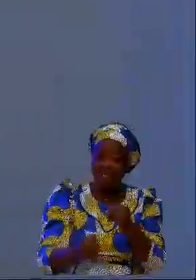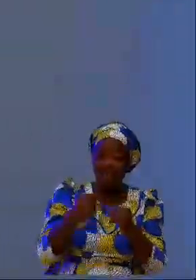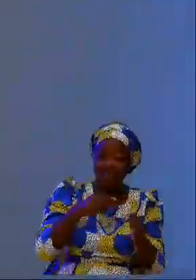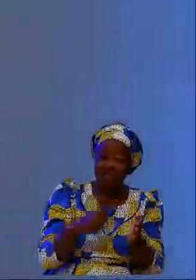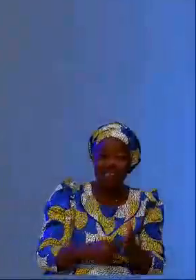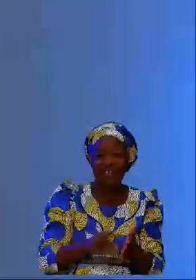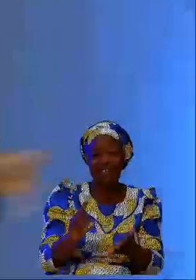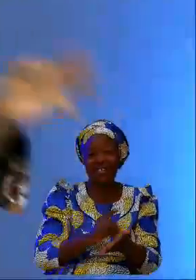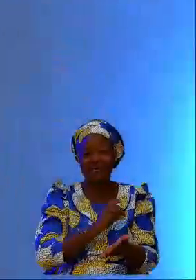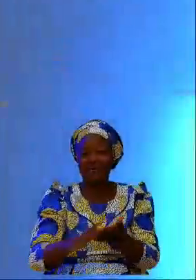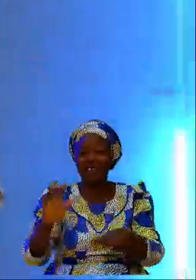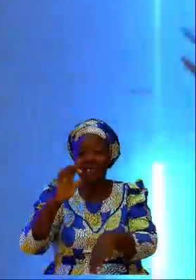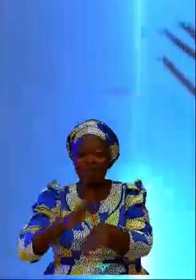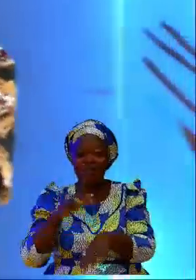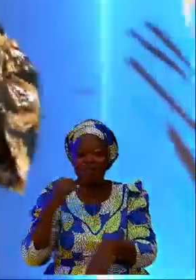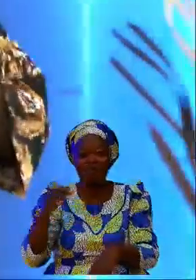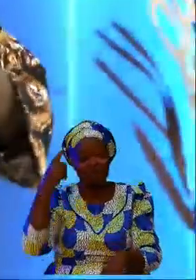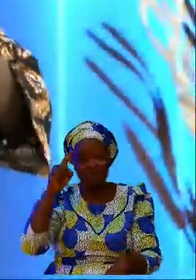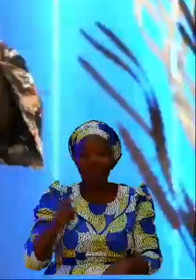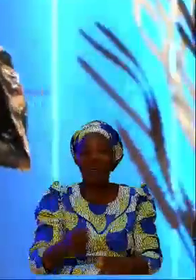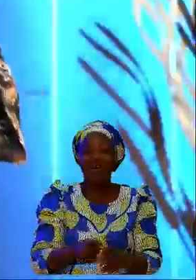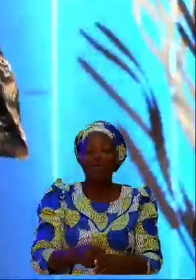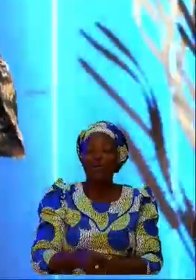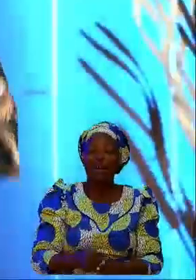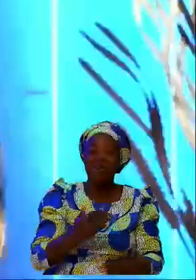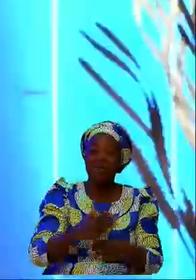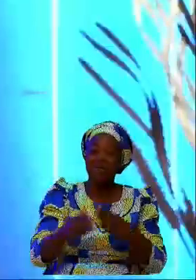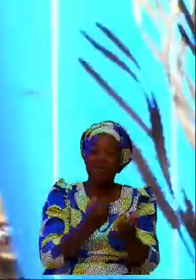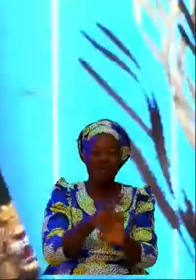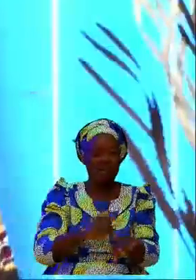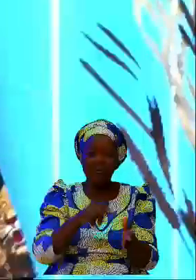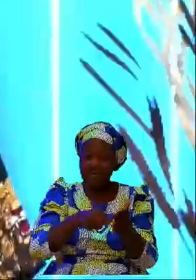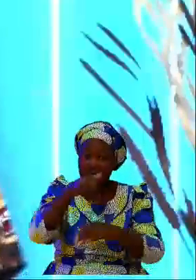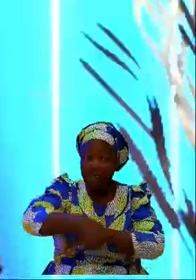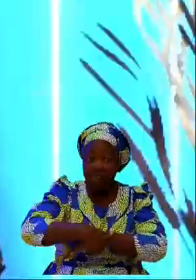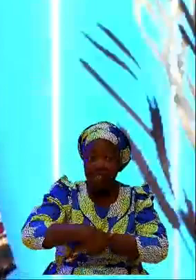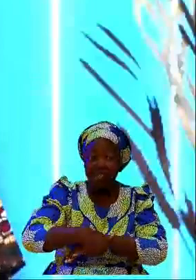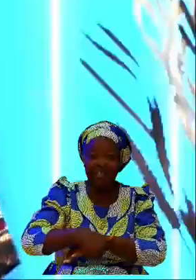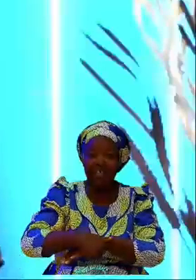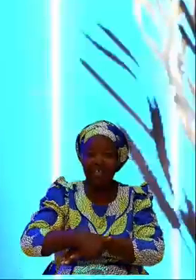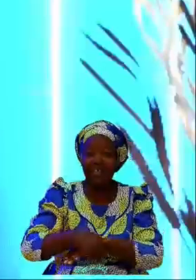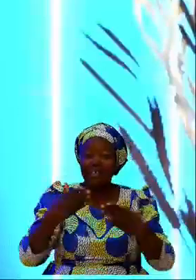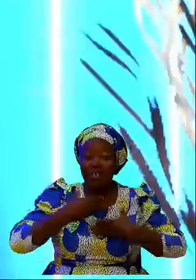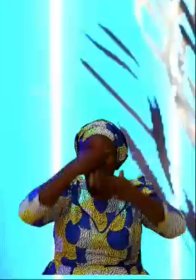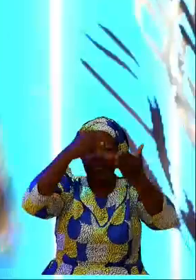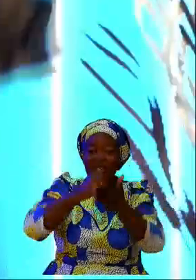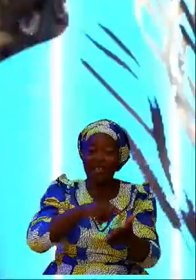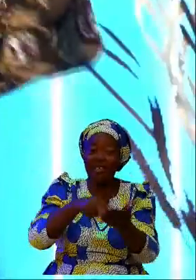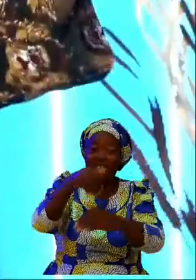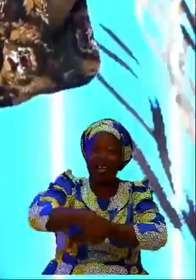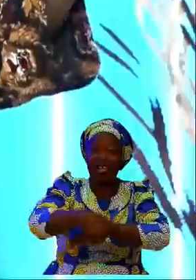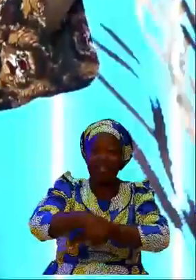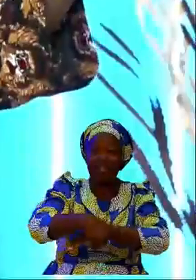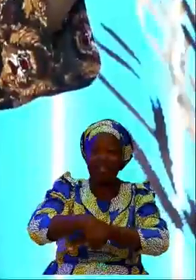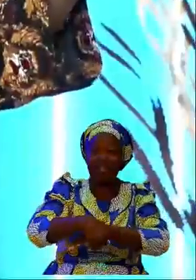conclusion of this divine touch for total freedom.